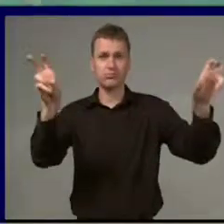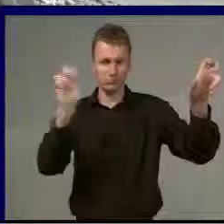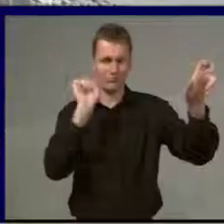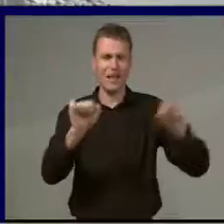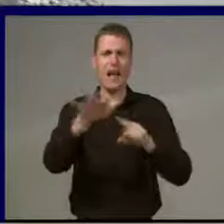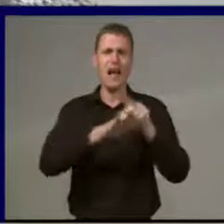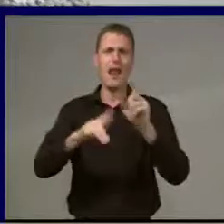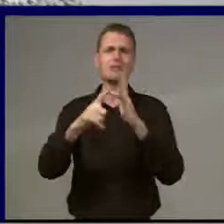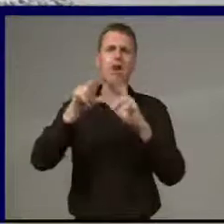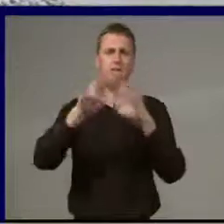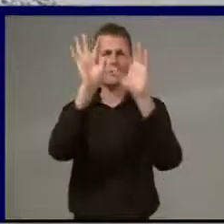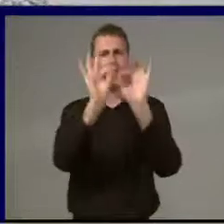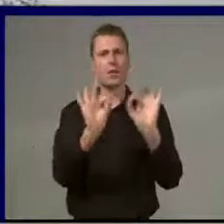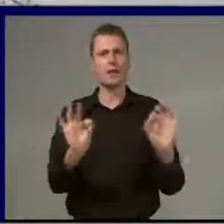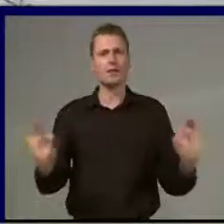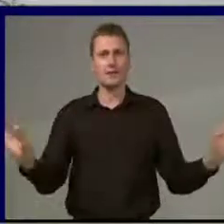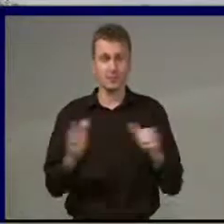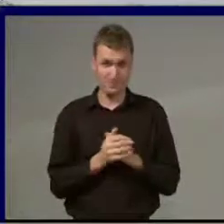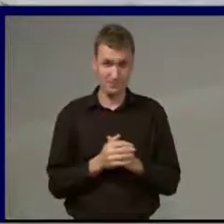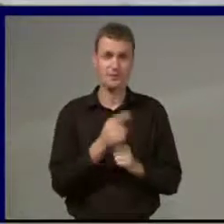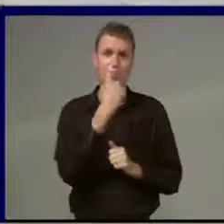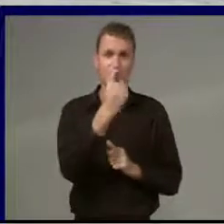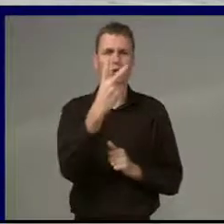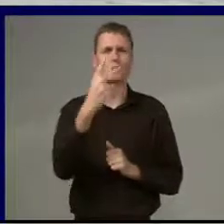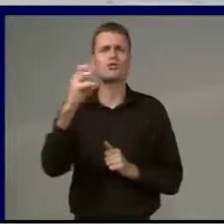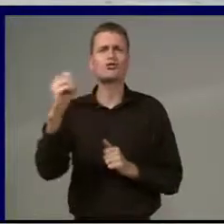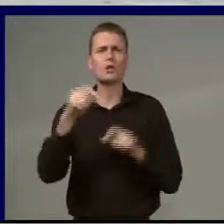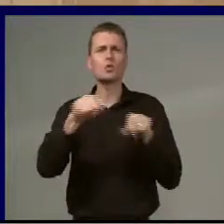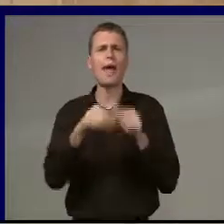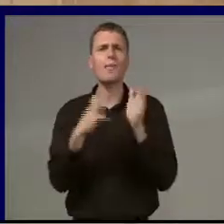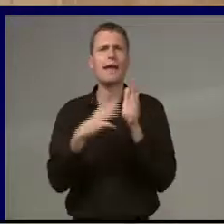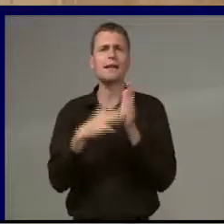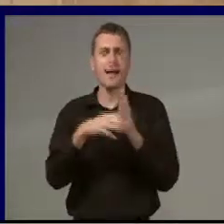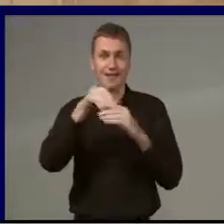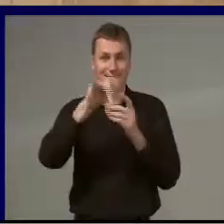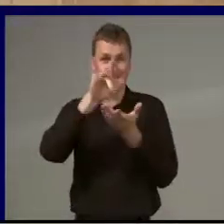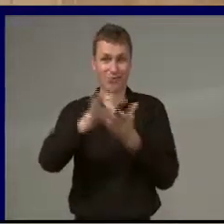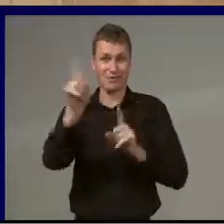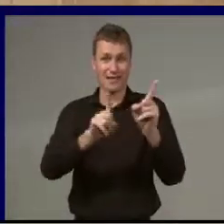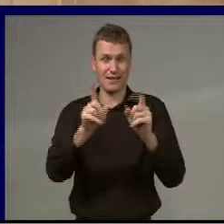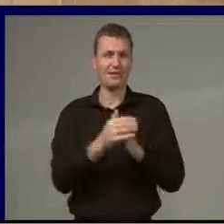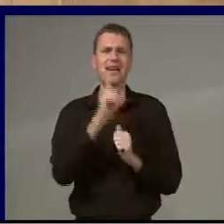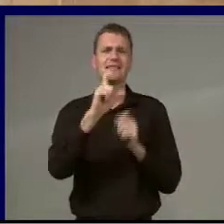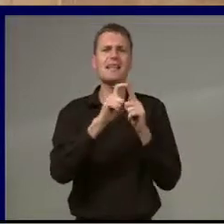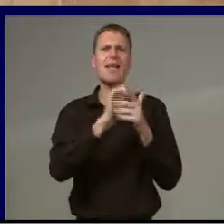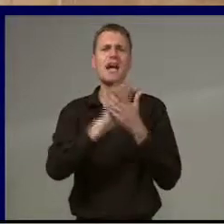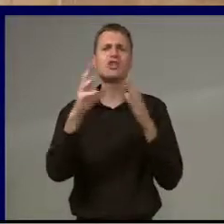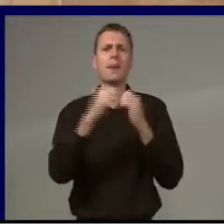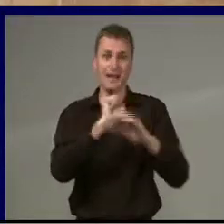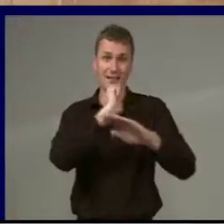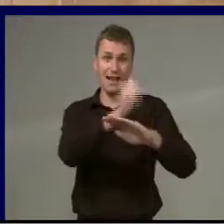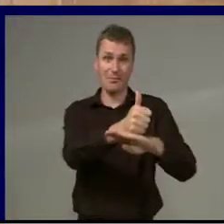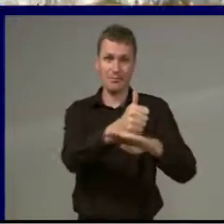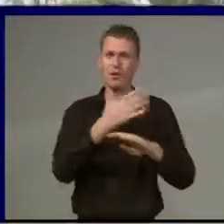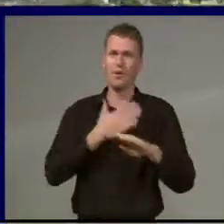square metres in the city centre, an initiative by the Canterbury District Health Board that seeks to include the city's ethnic communities